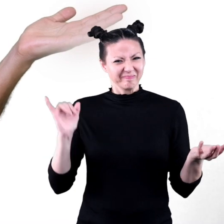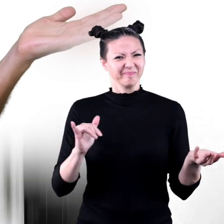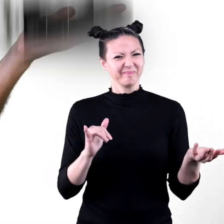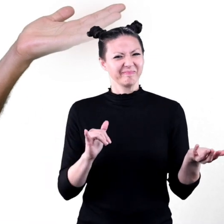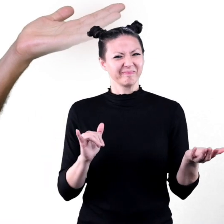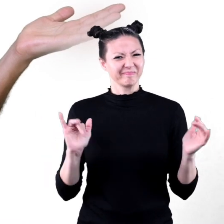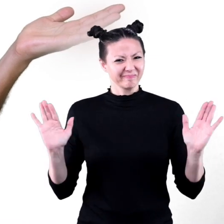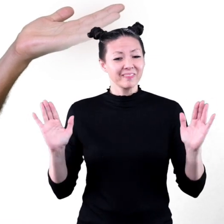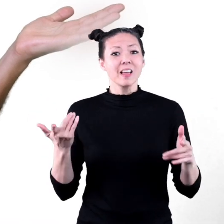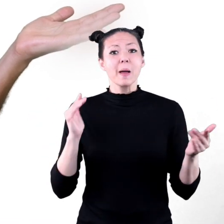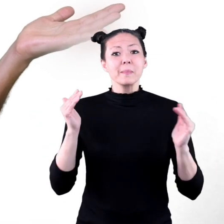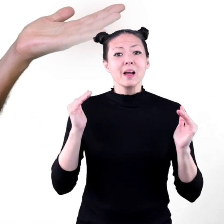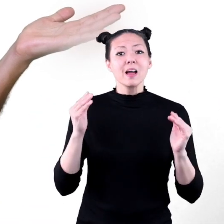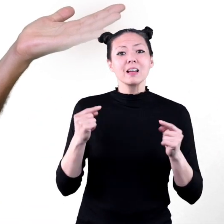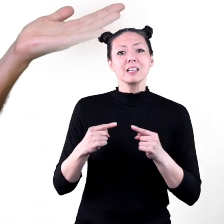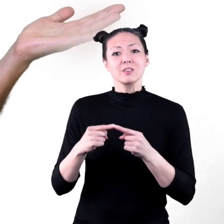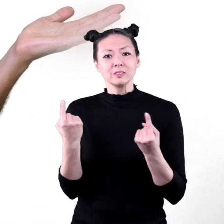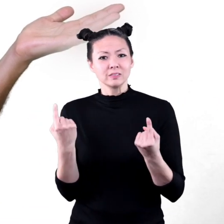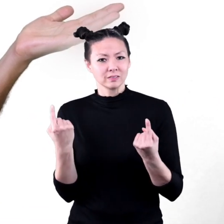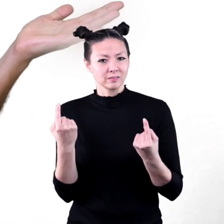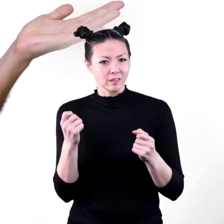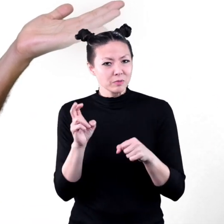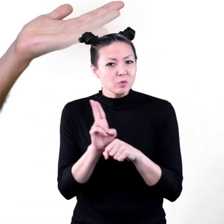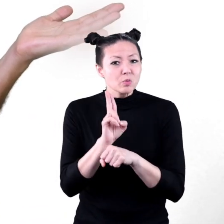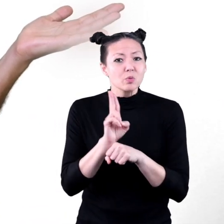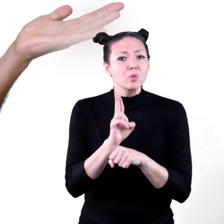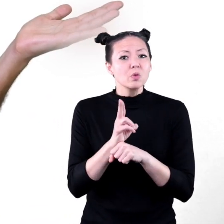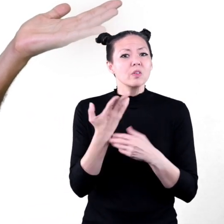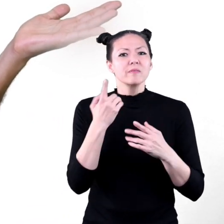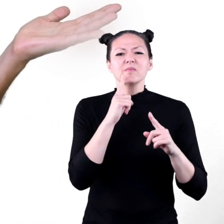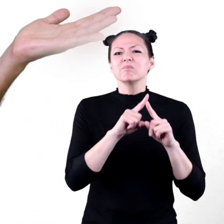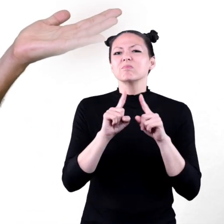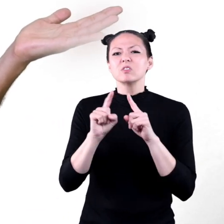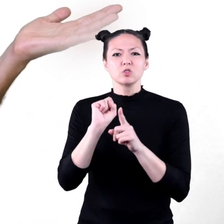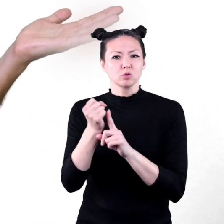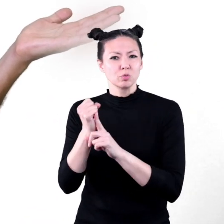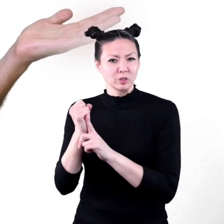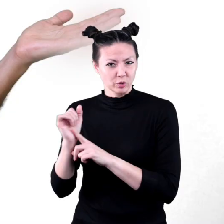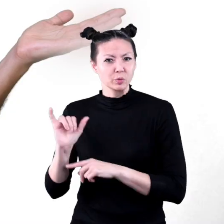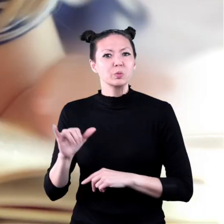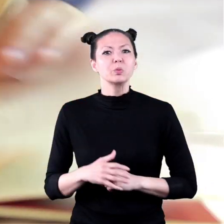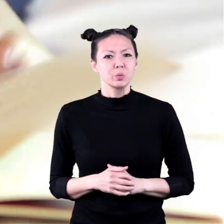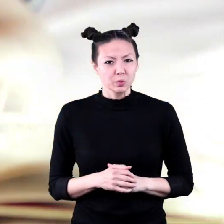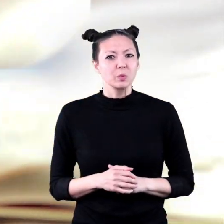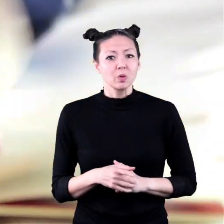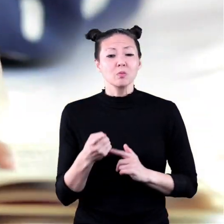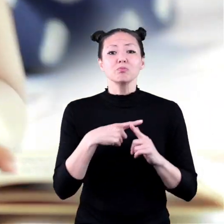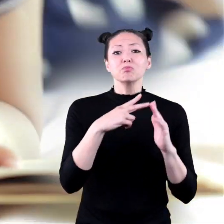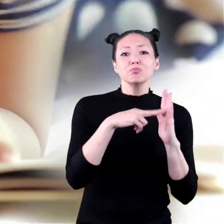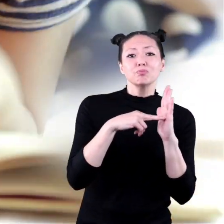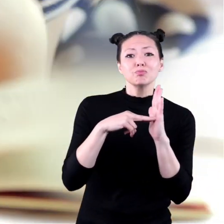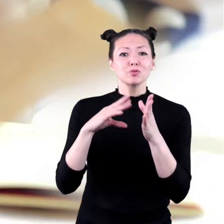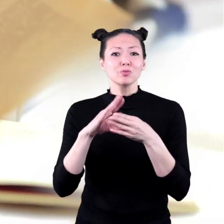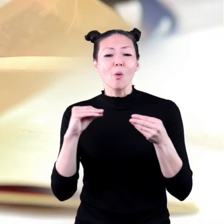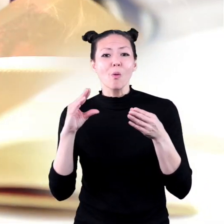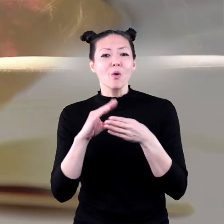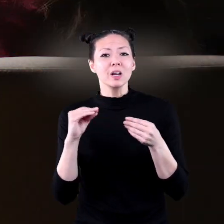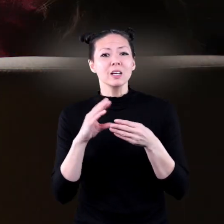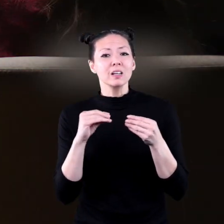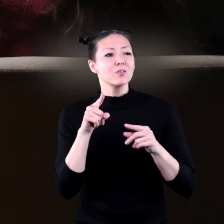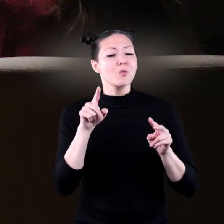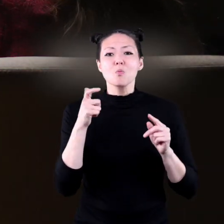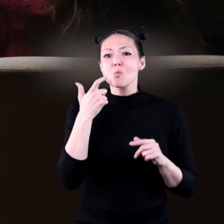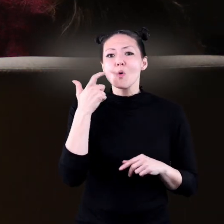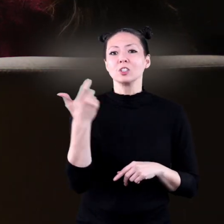it. But comparing and contrasting can also be used in other situations too, like when you're reading stories,